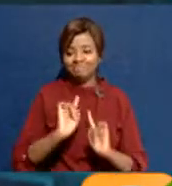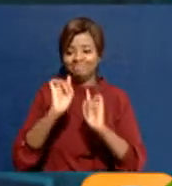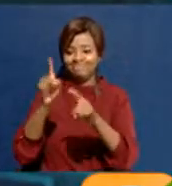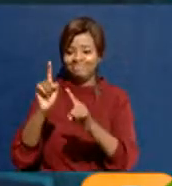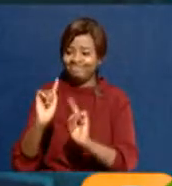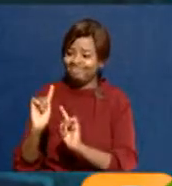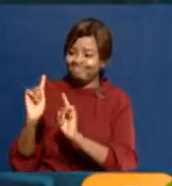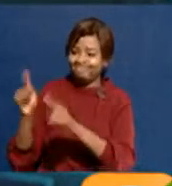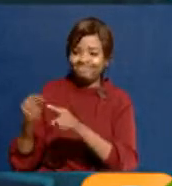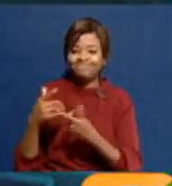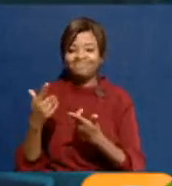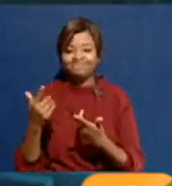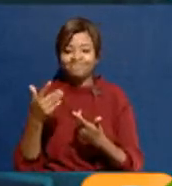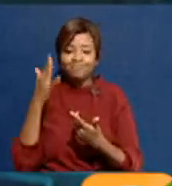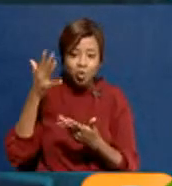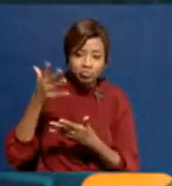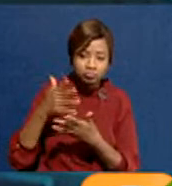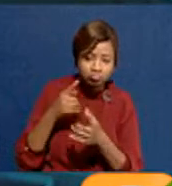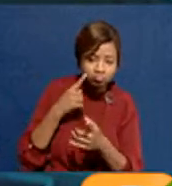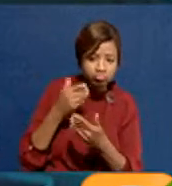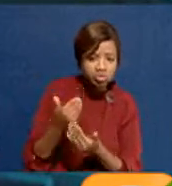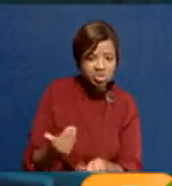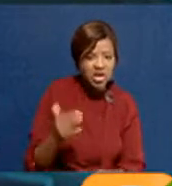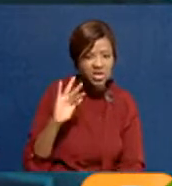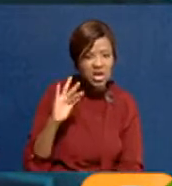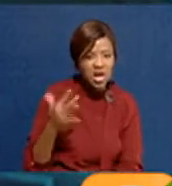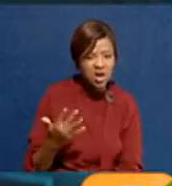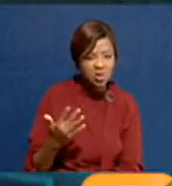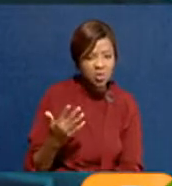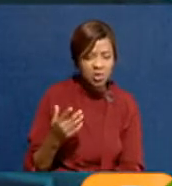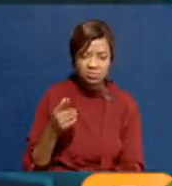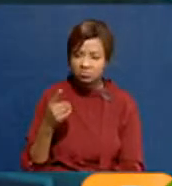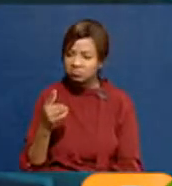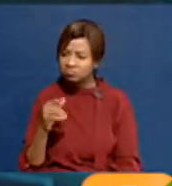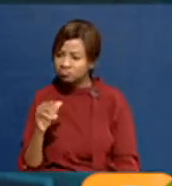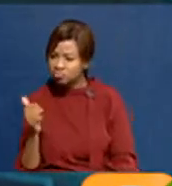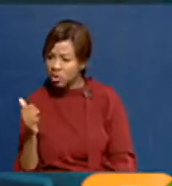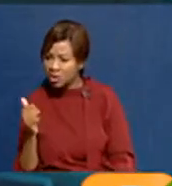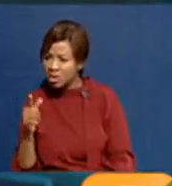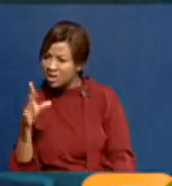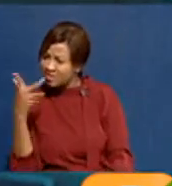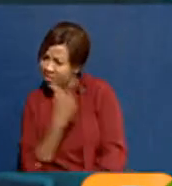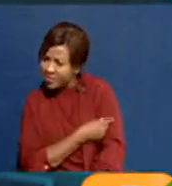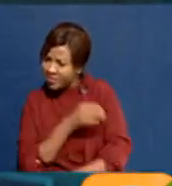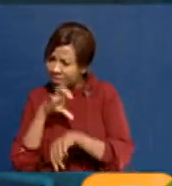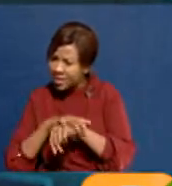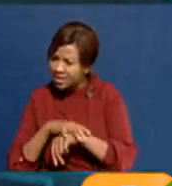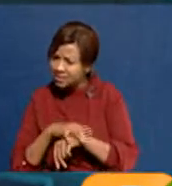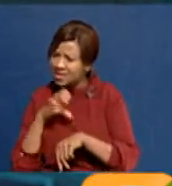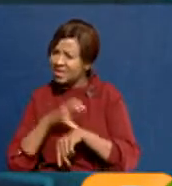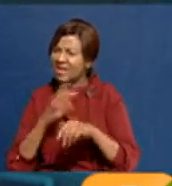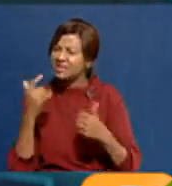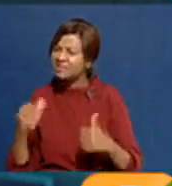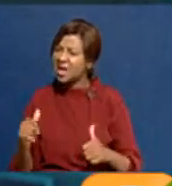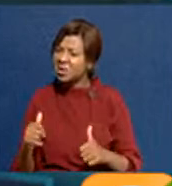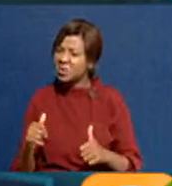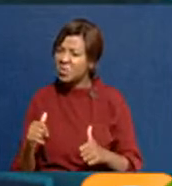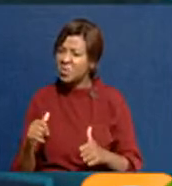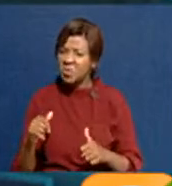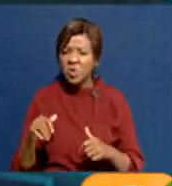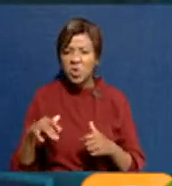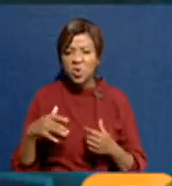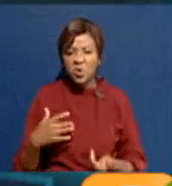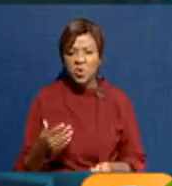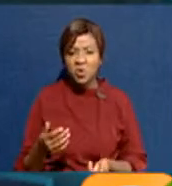children. Tracking the children who are not only missing immunization. If a child comes for immunization and doesn't come for